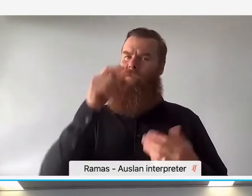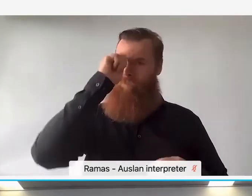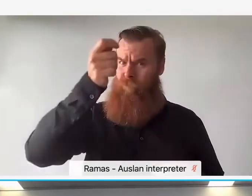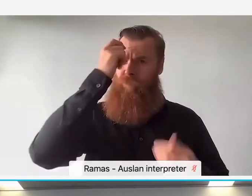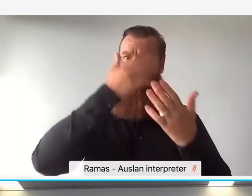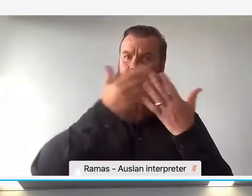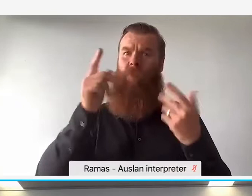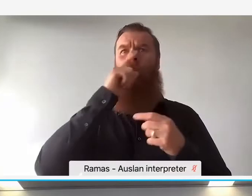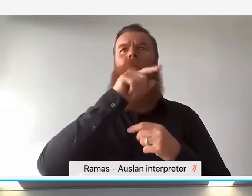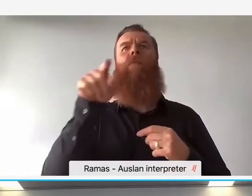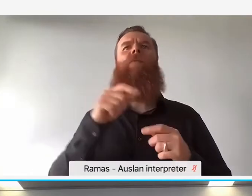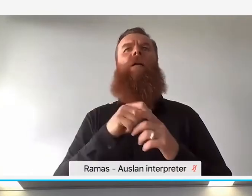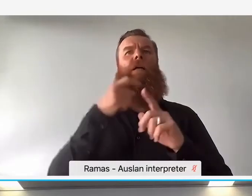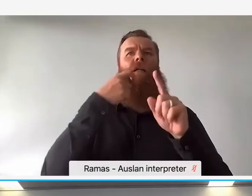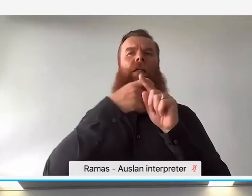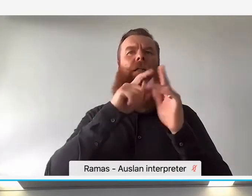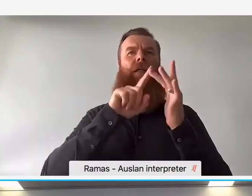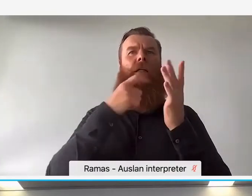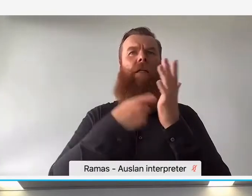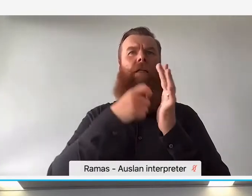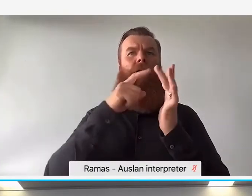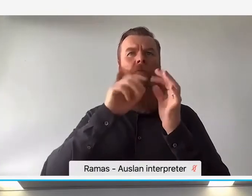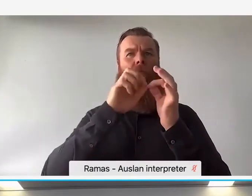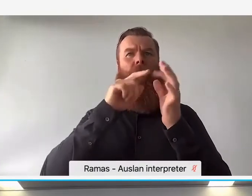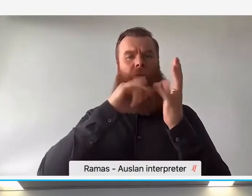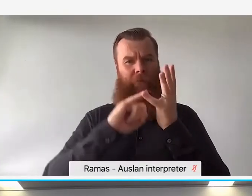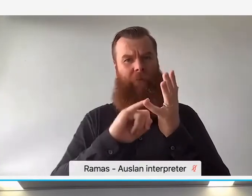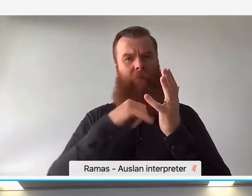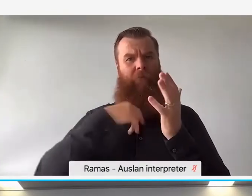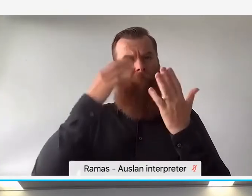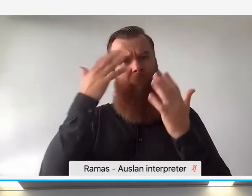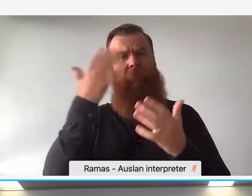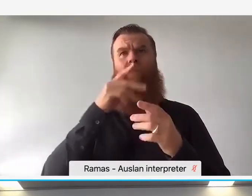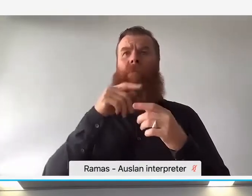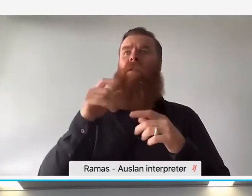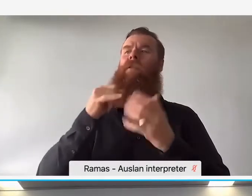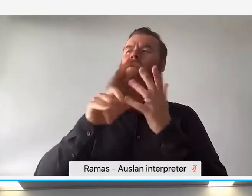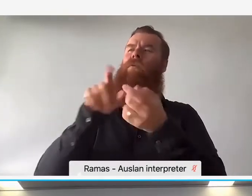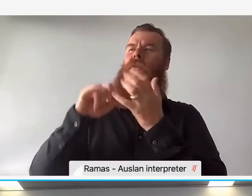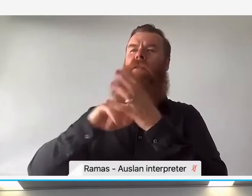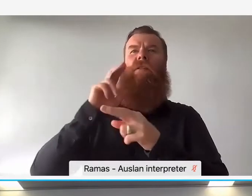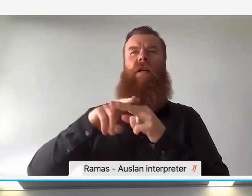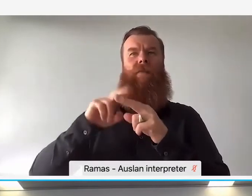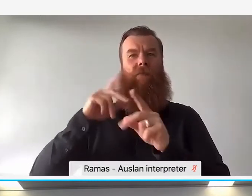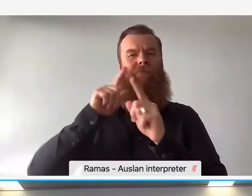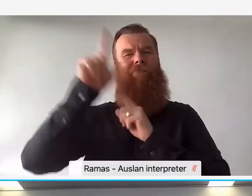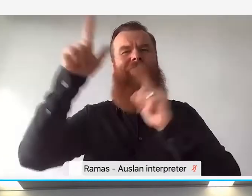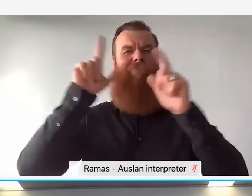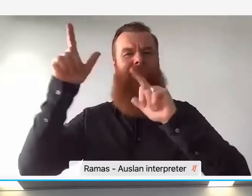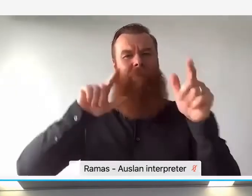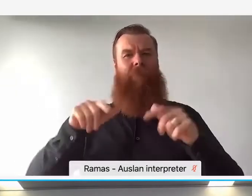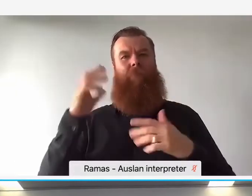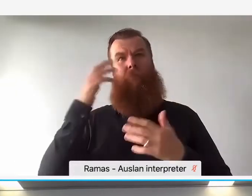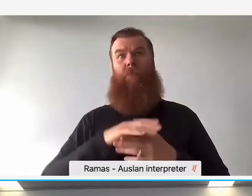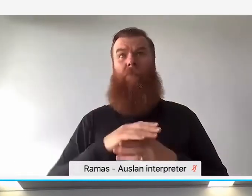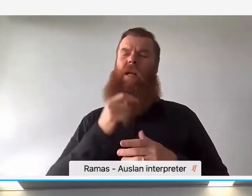late 2018 to recruit workers for our most remote location. So I do have a little bit of experience in